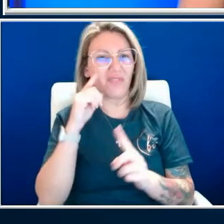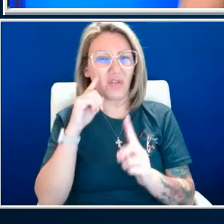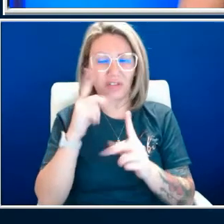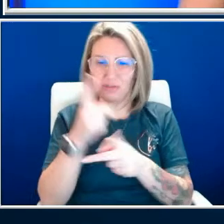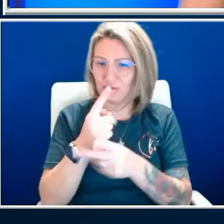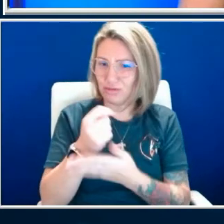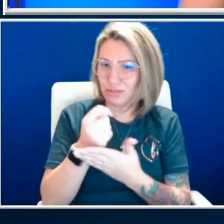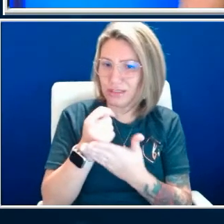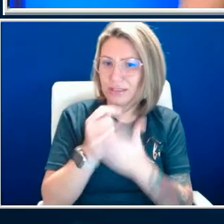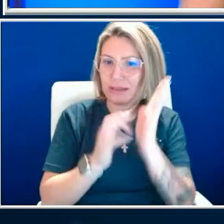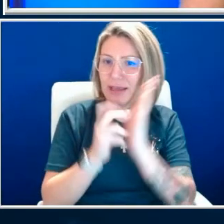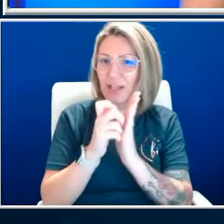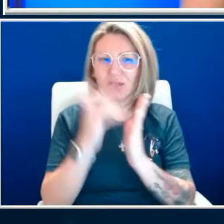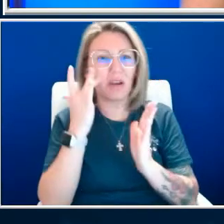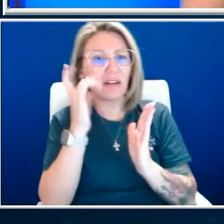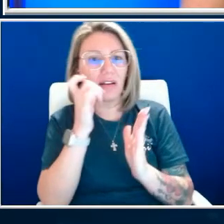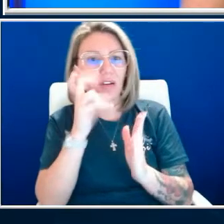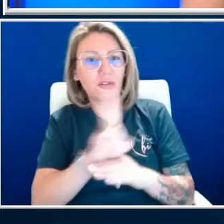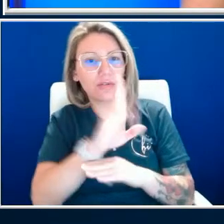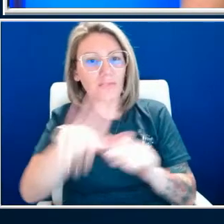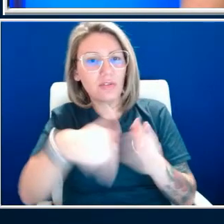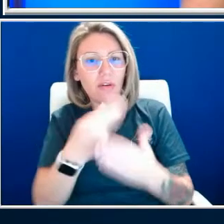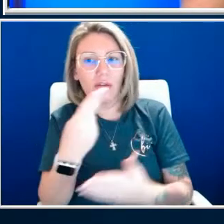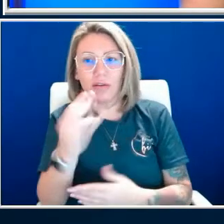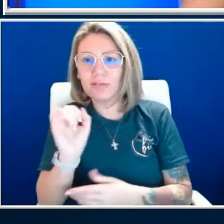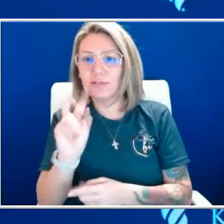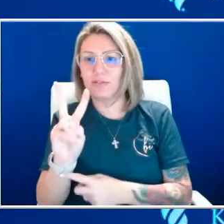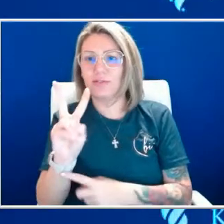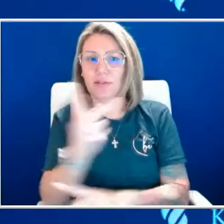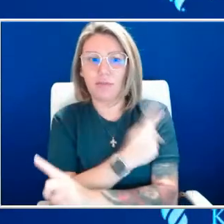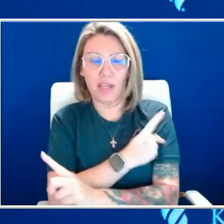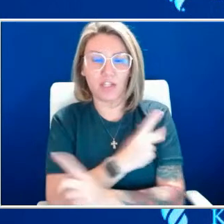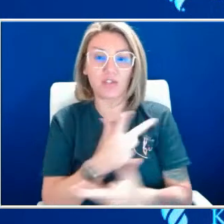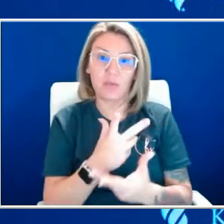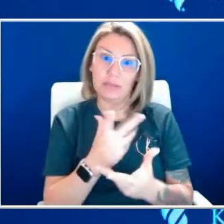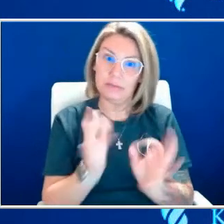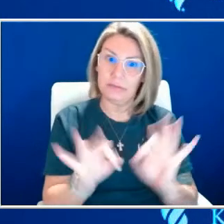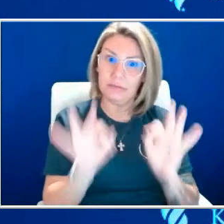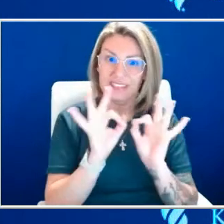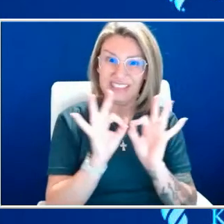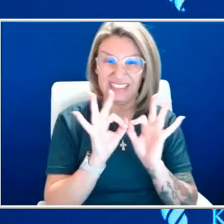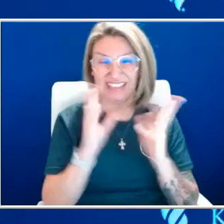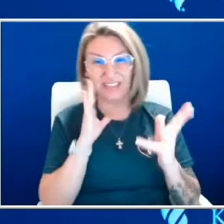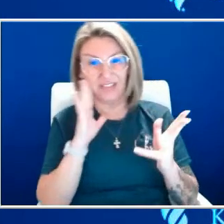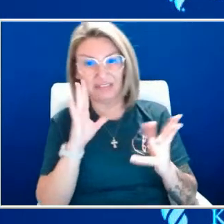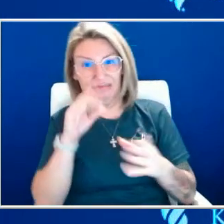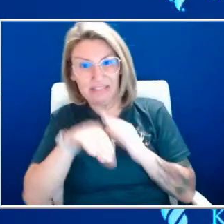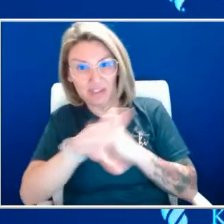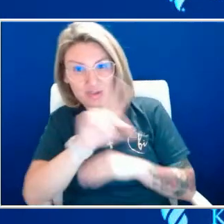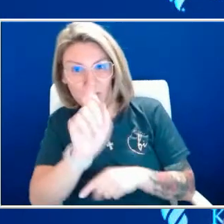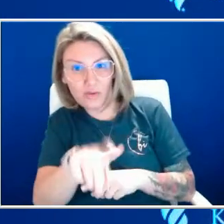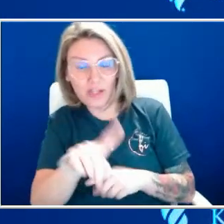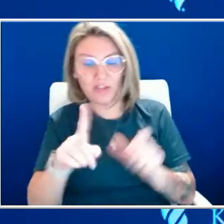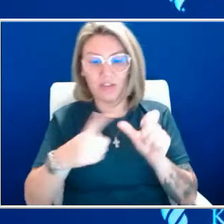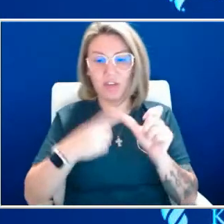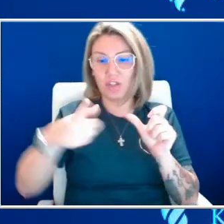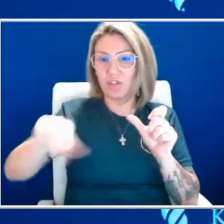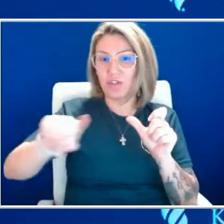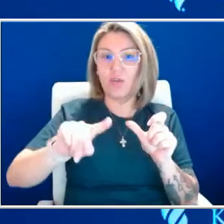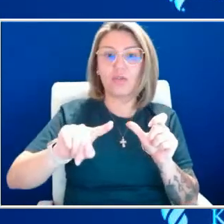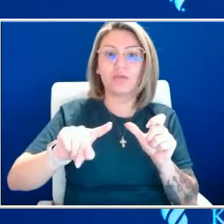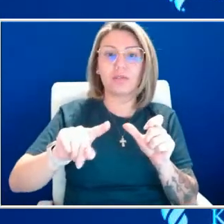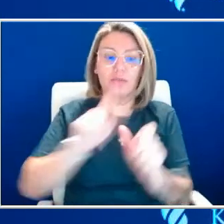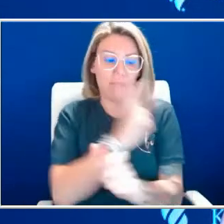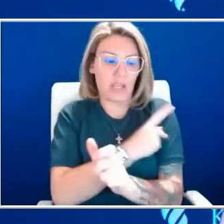for all HIV patients? Yeah, I mean, I think the key to the answer is in your question. So first of all, these patients had HIV and then developed